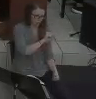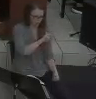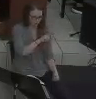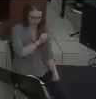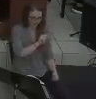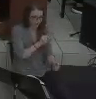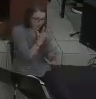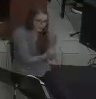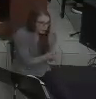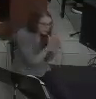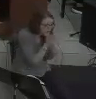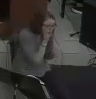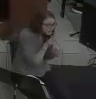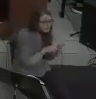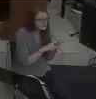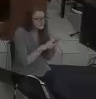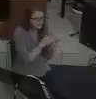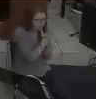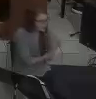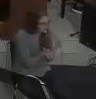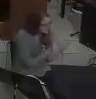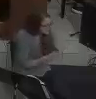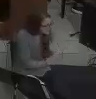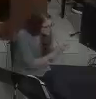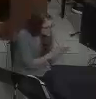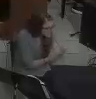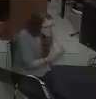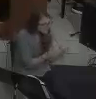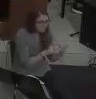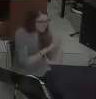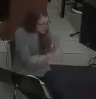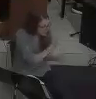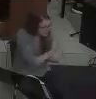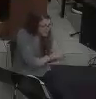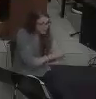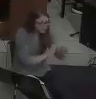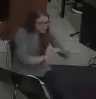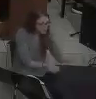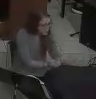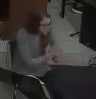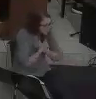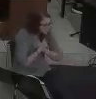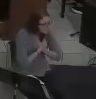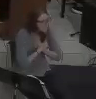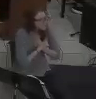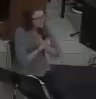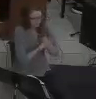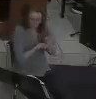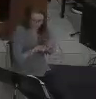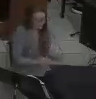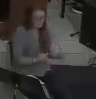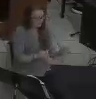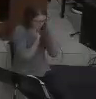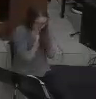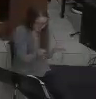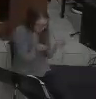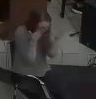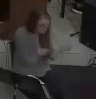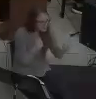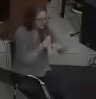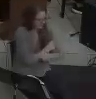who, with the loss of so many in her family, and one who was in a loveless marriage, chose to fight and be courageous